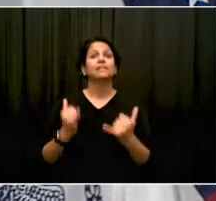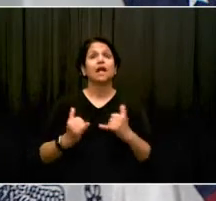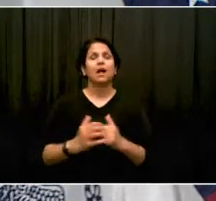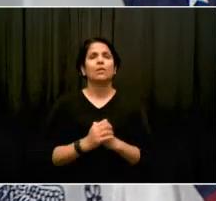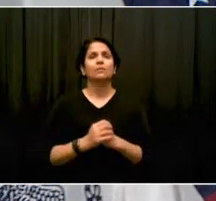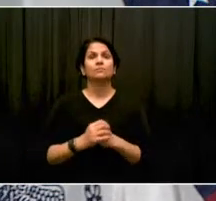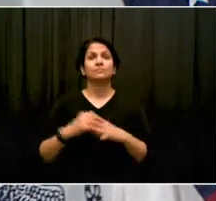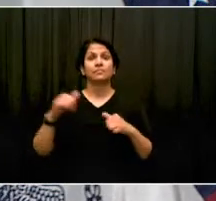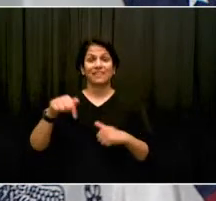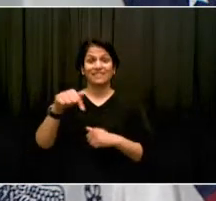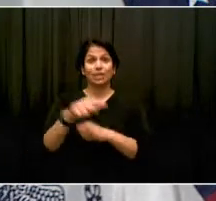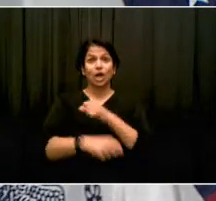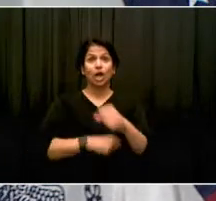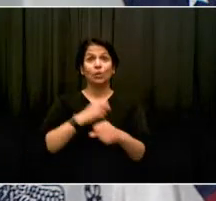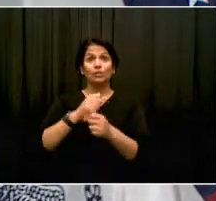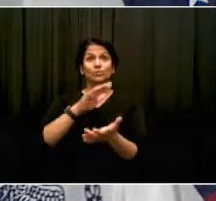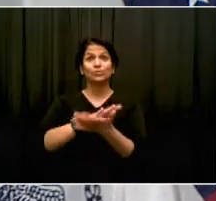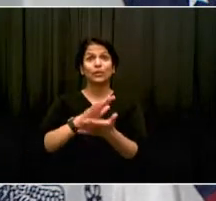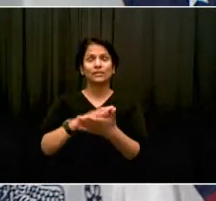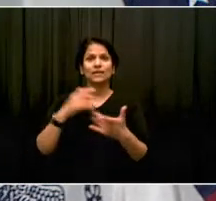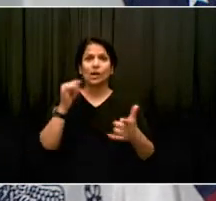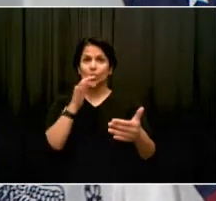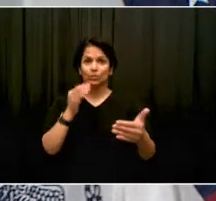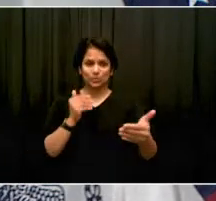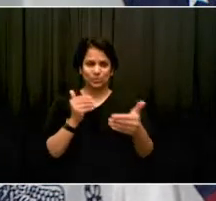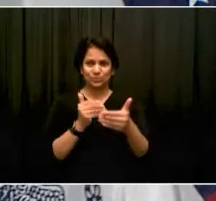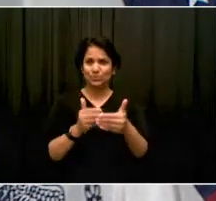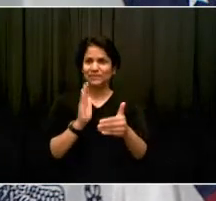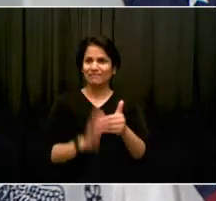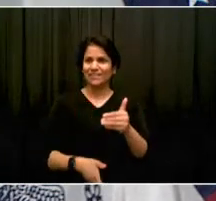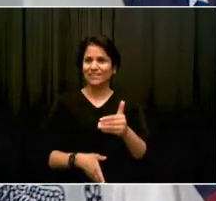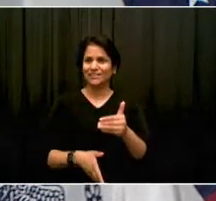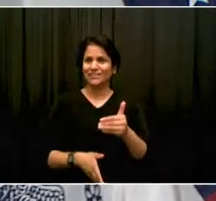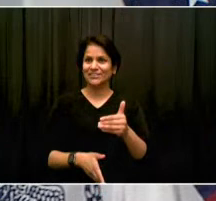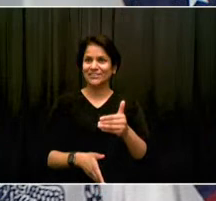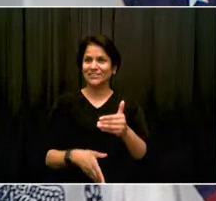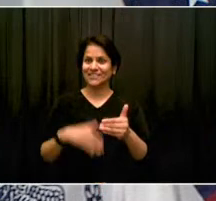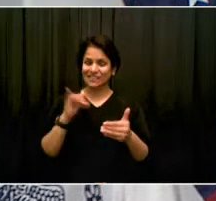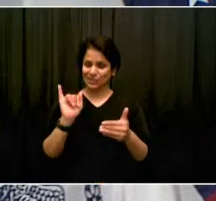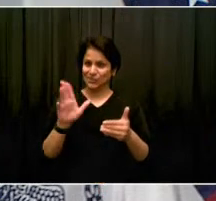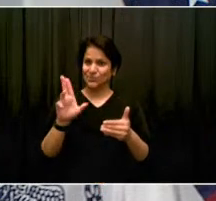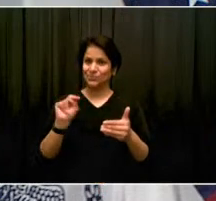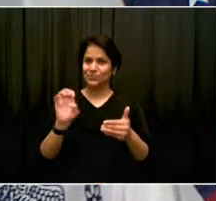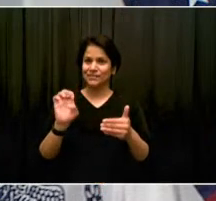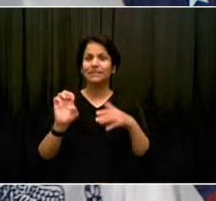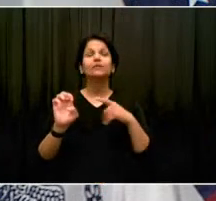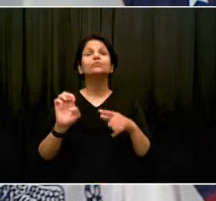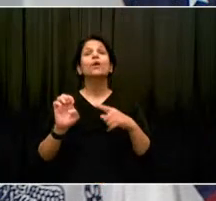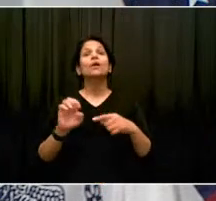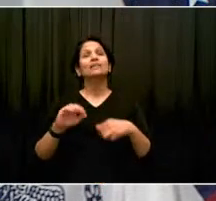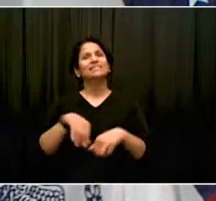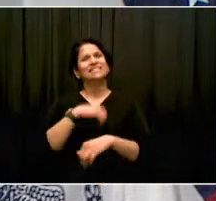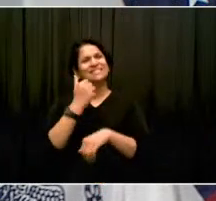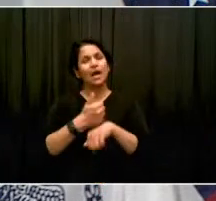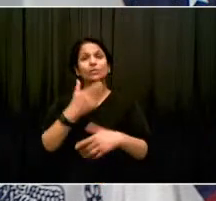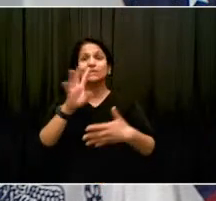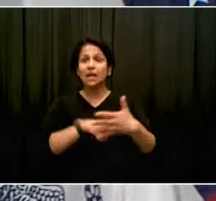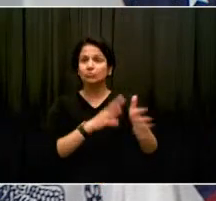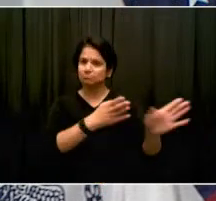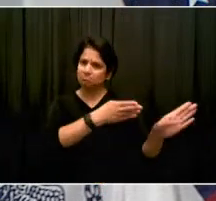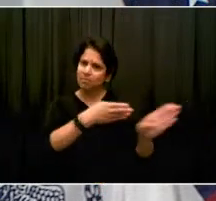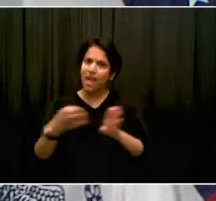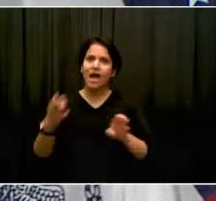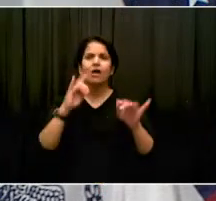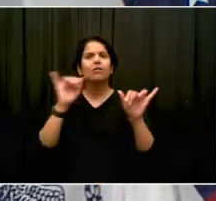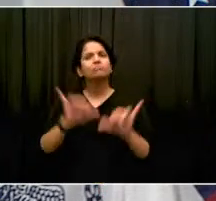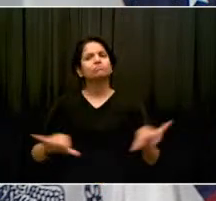do that. We've set the pattern now for this school year. We had obviously more than 50,000 kids come back on Monday. That's great.